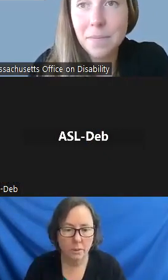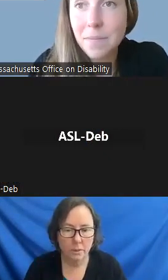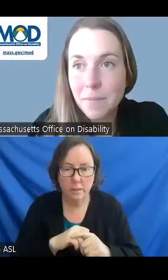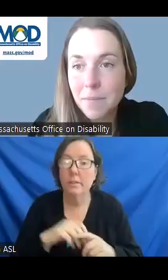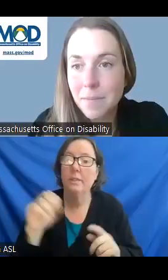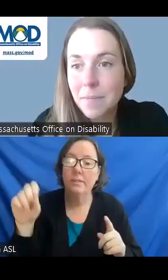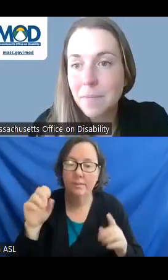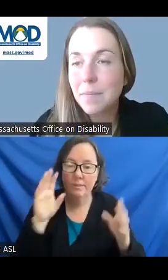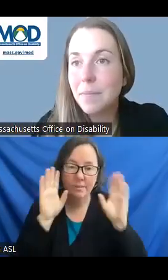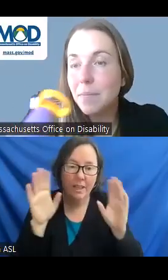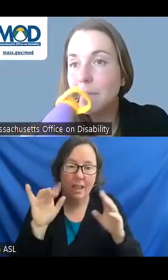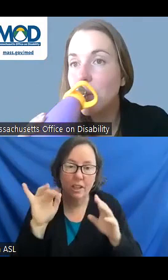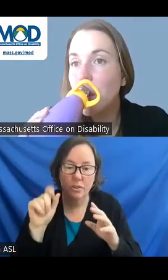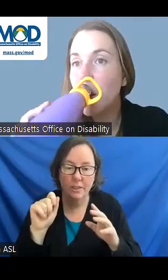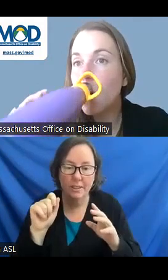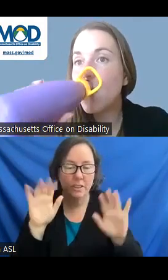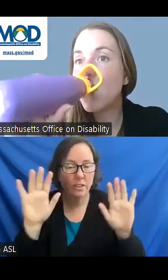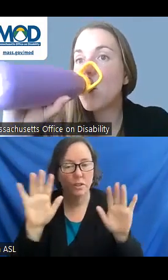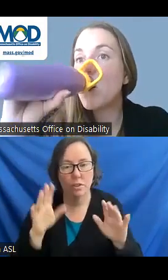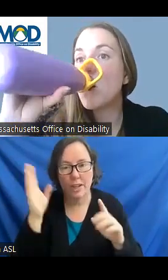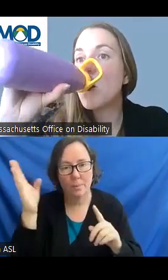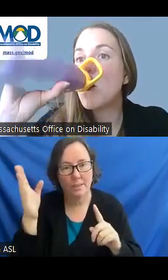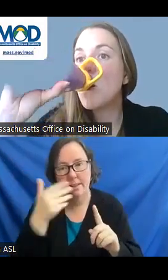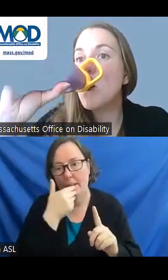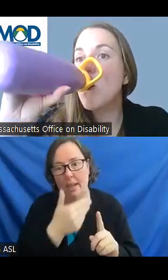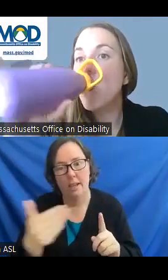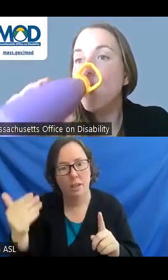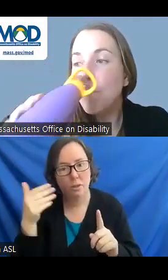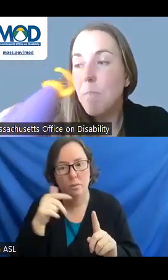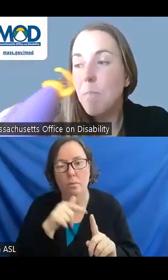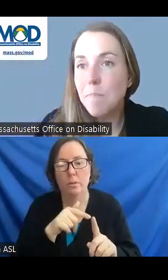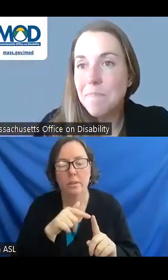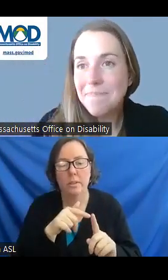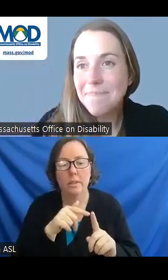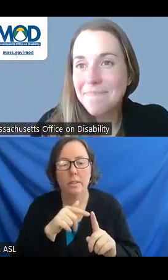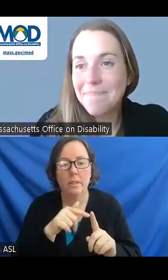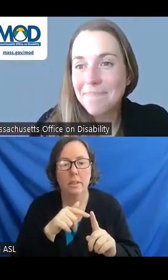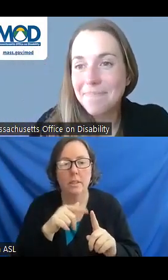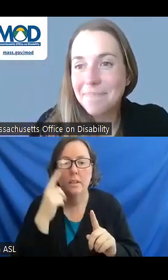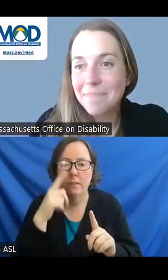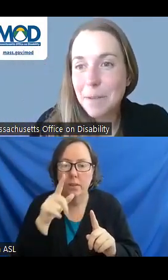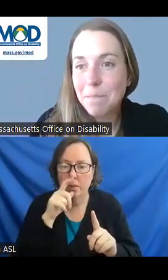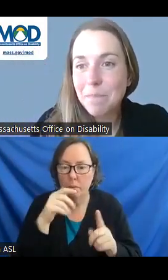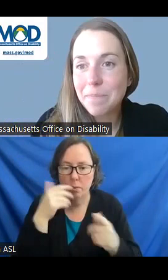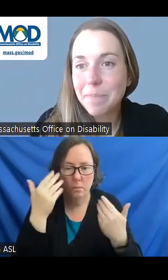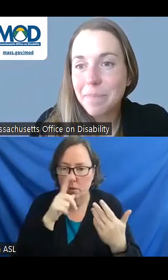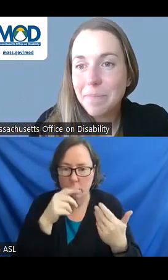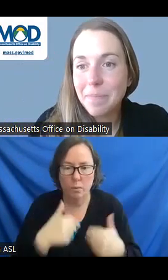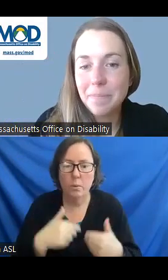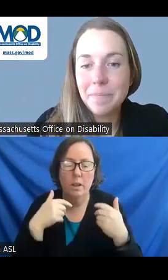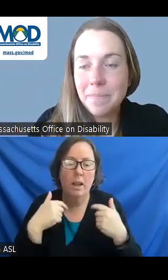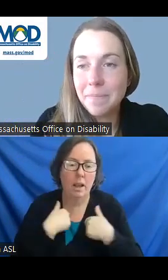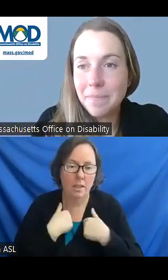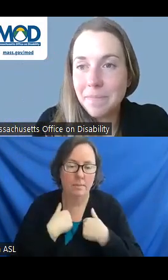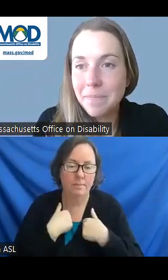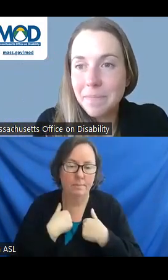Hey, Julia, great presentation, thank you. For those of you who don't know me,